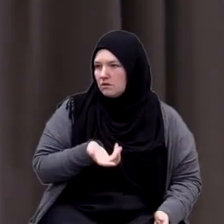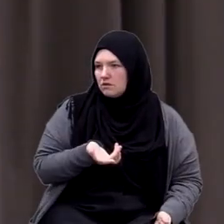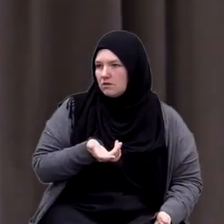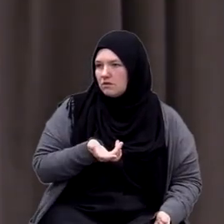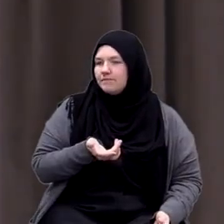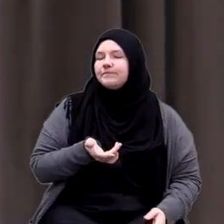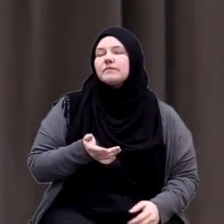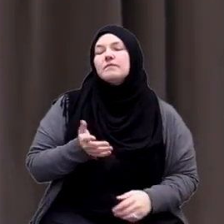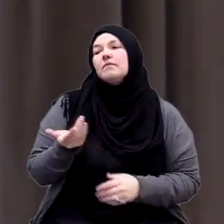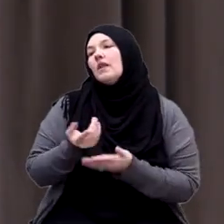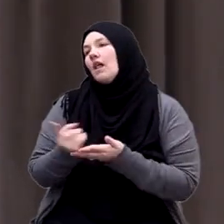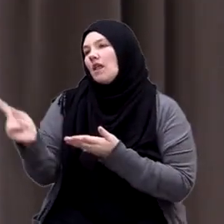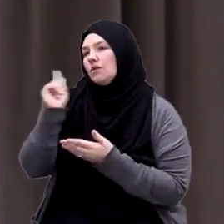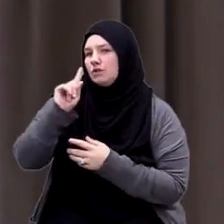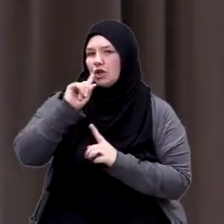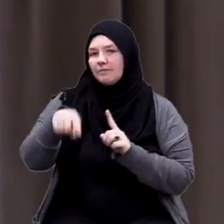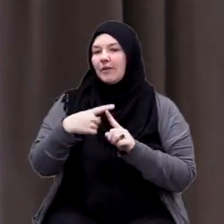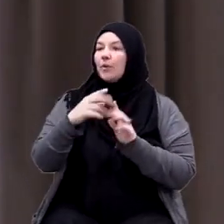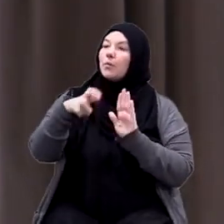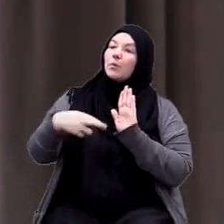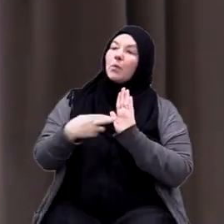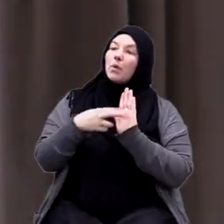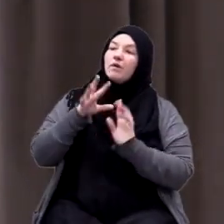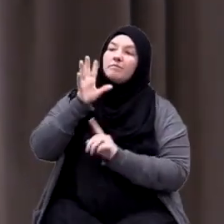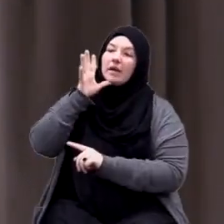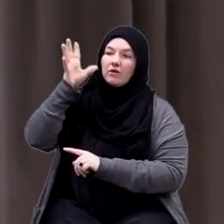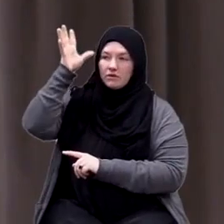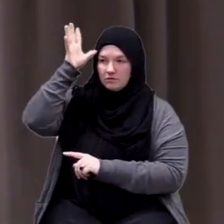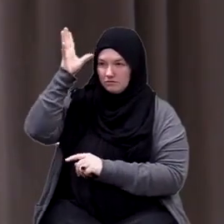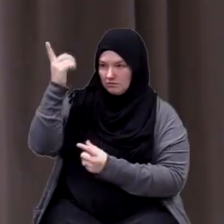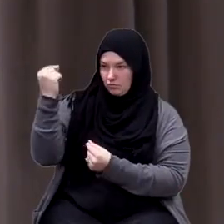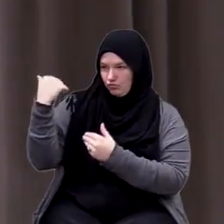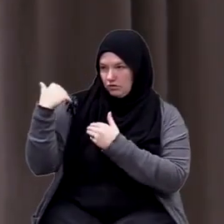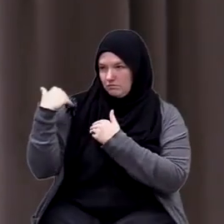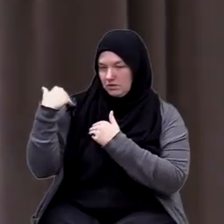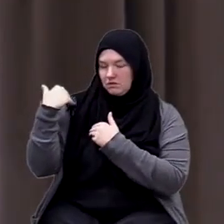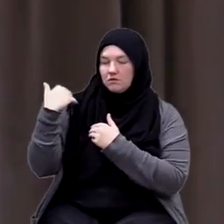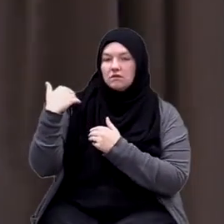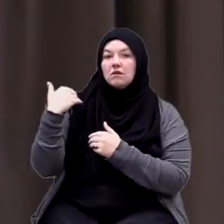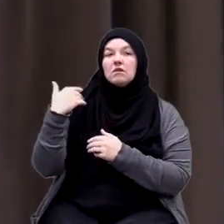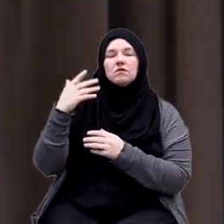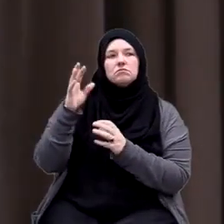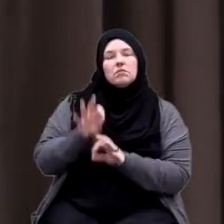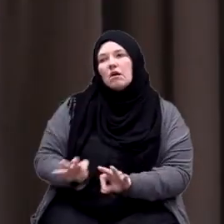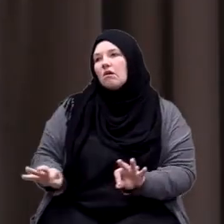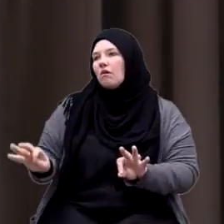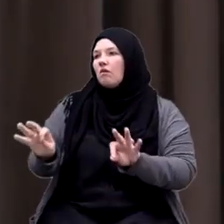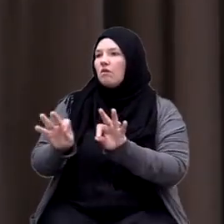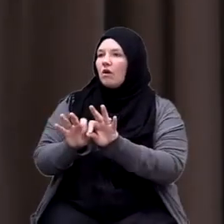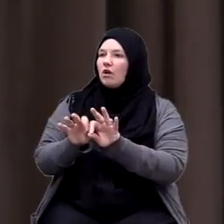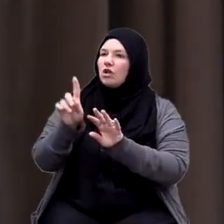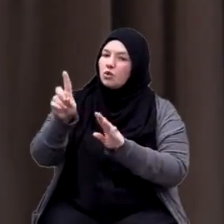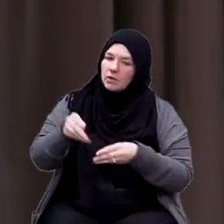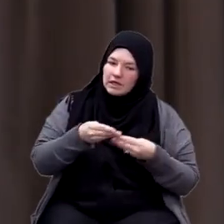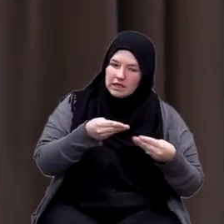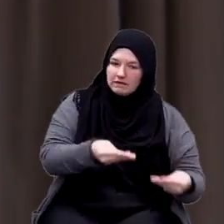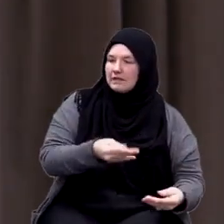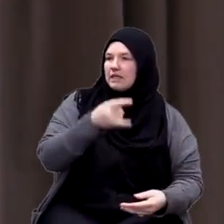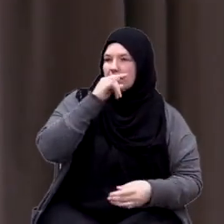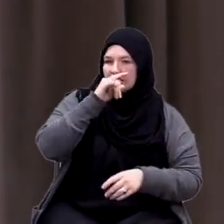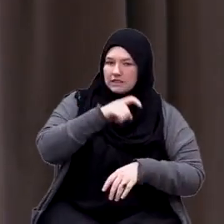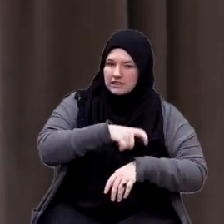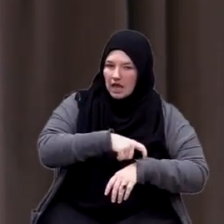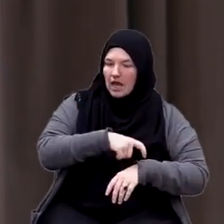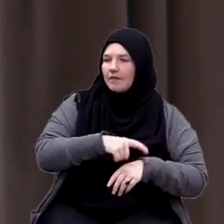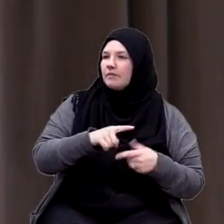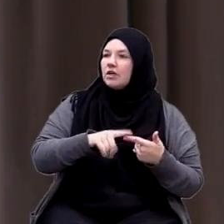we spoke last week about the role of the parents, which is very central, that you give them time, that